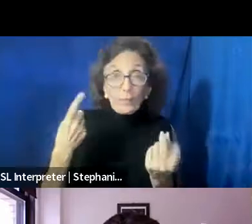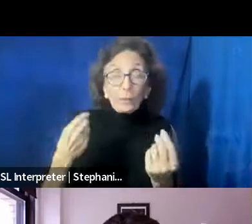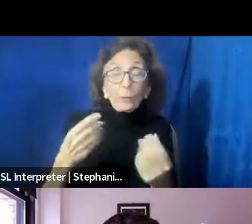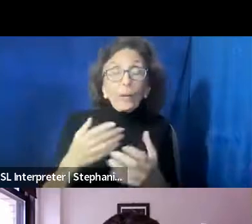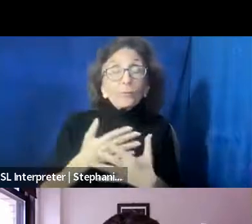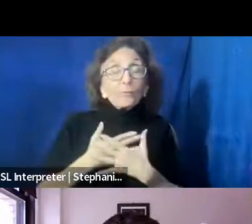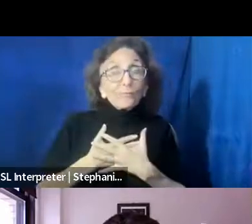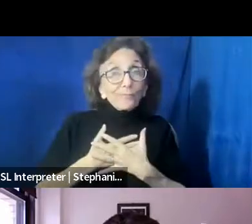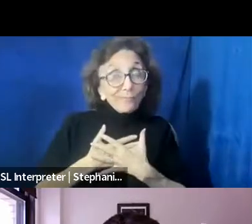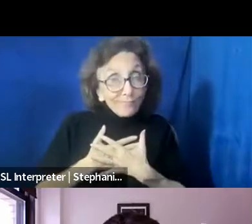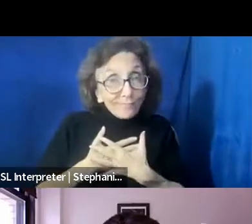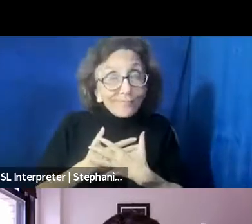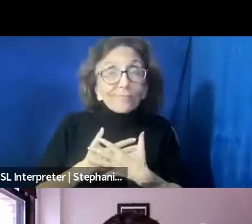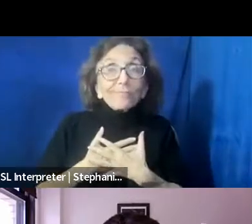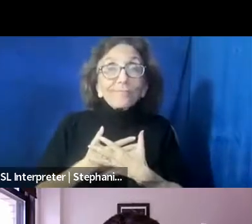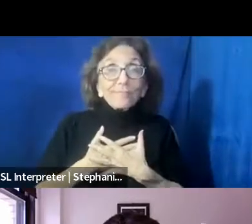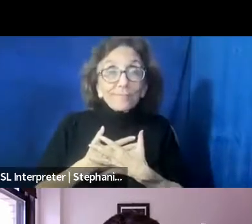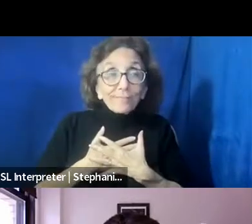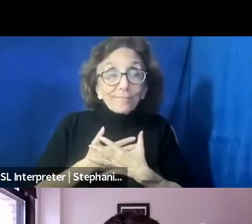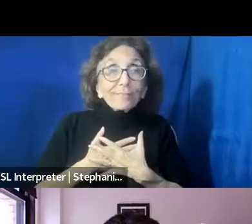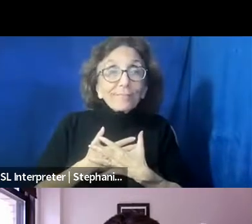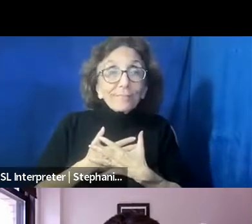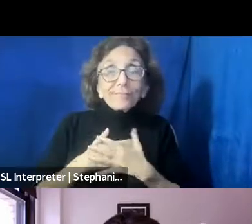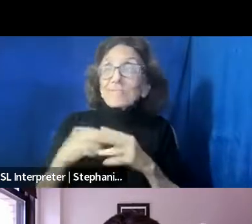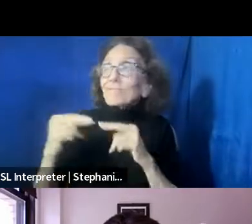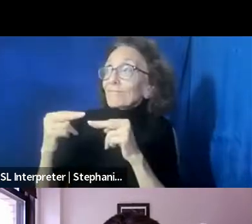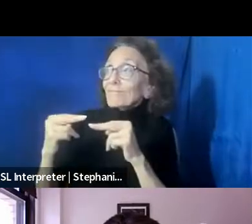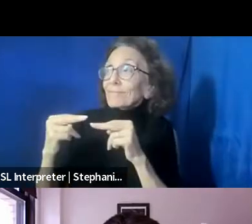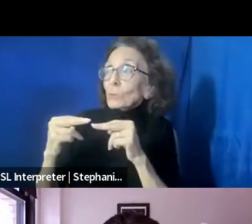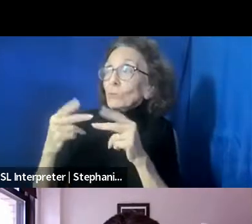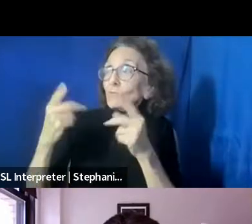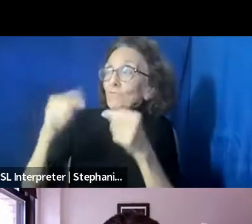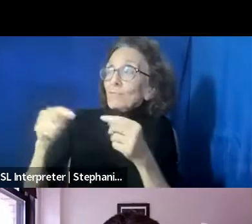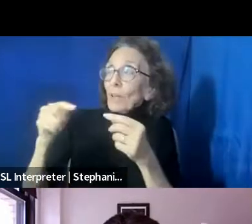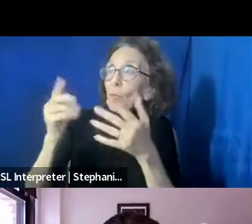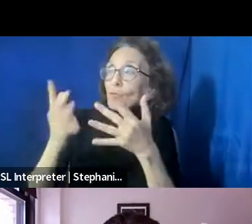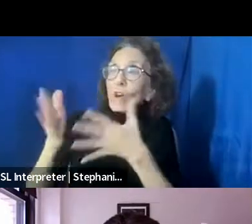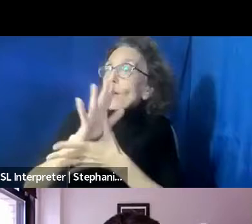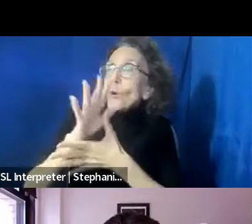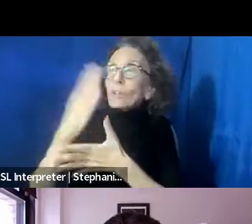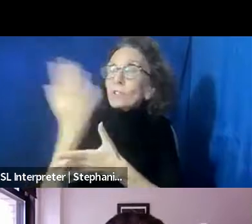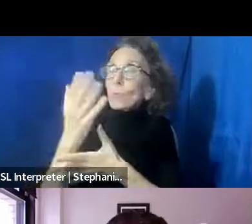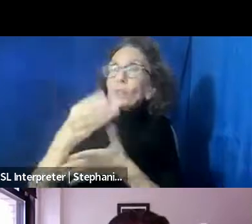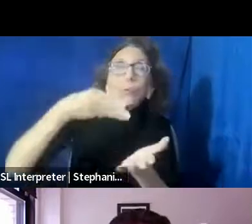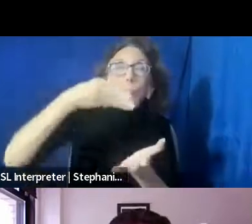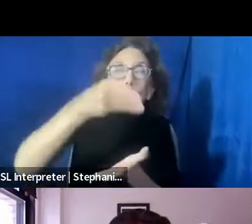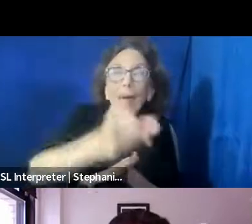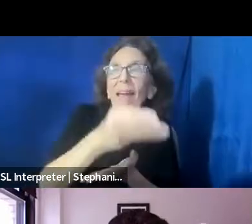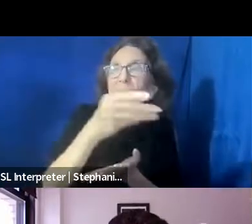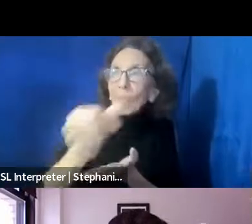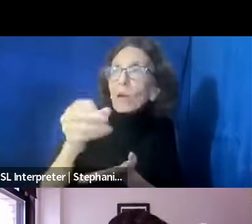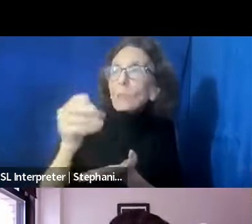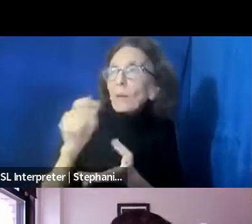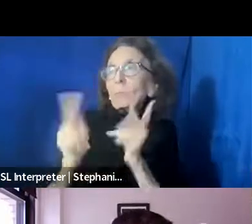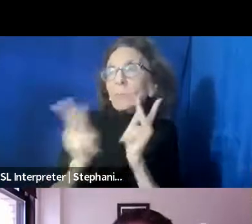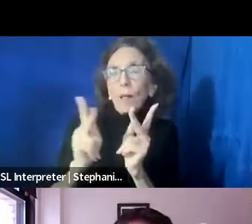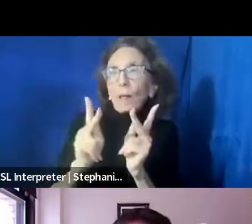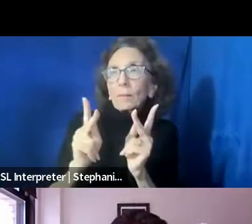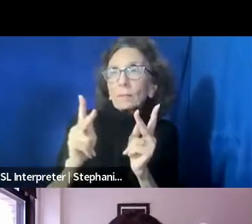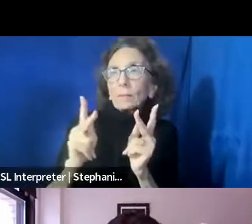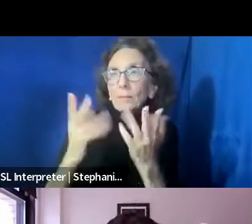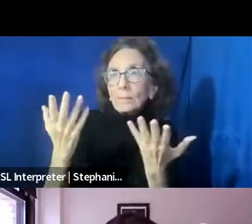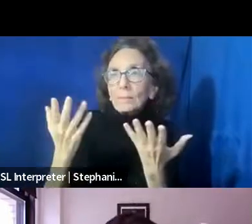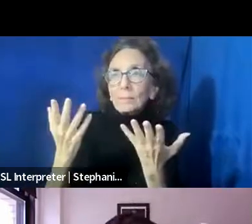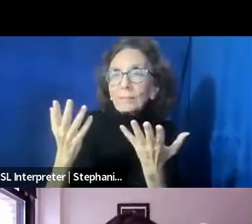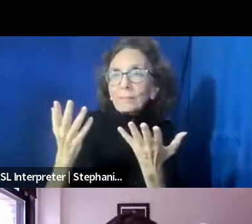gulp and say to each other, you know, this is the priority. Paying people and these other adjustments that